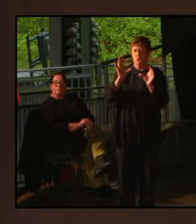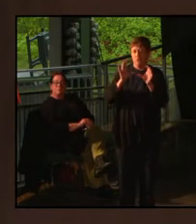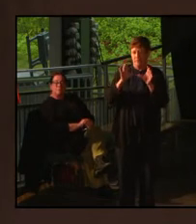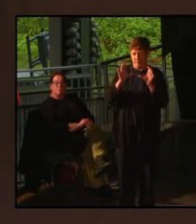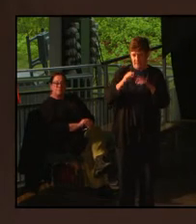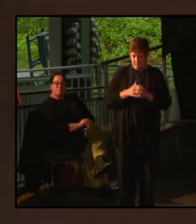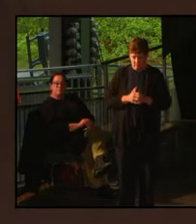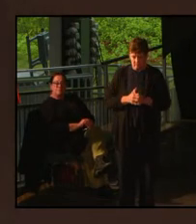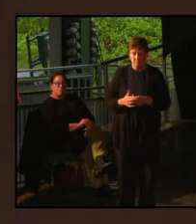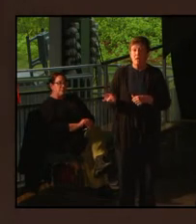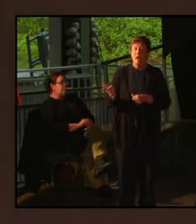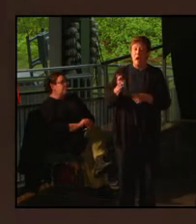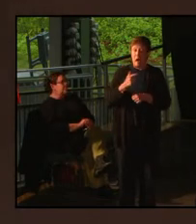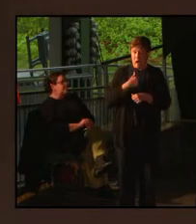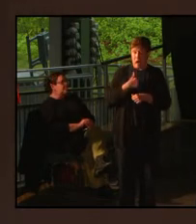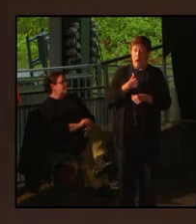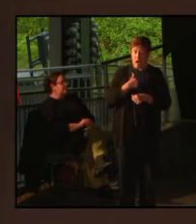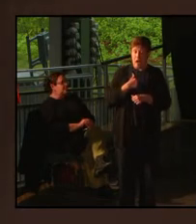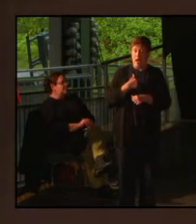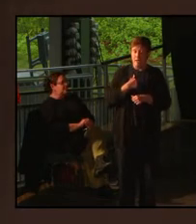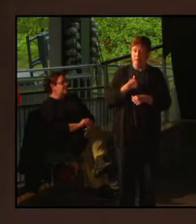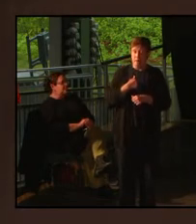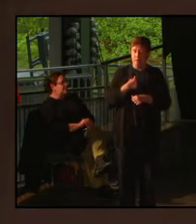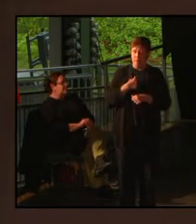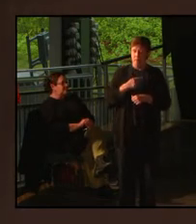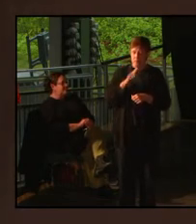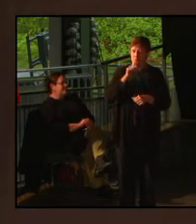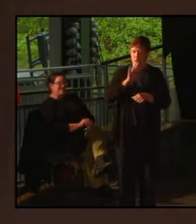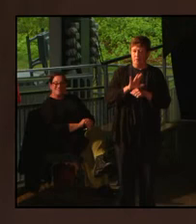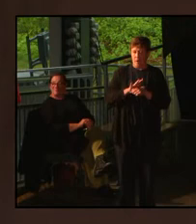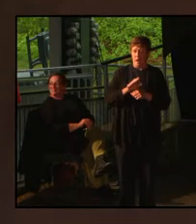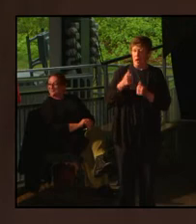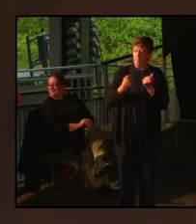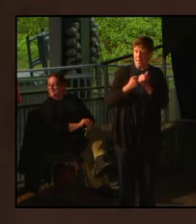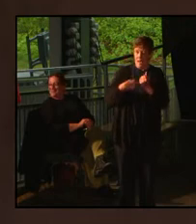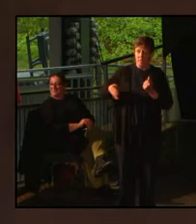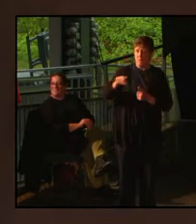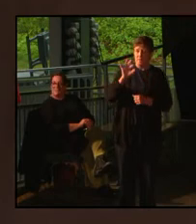I certify on behalf of the faculty